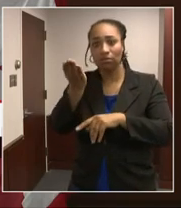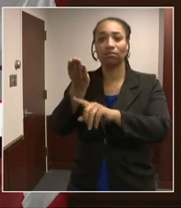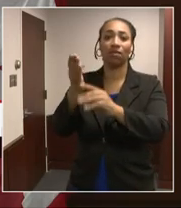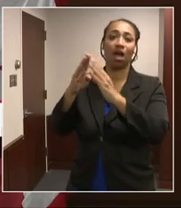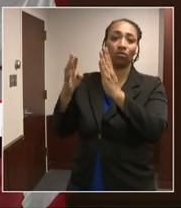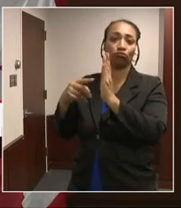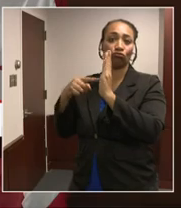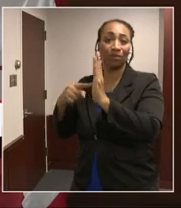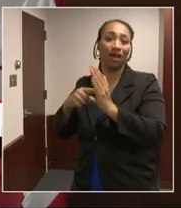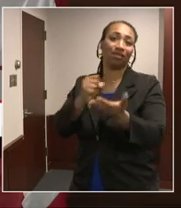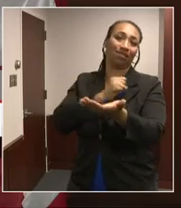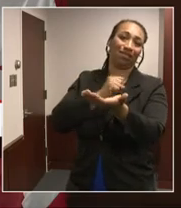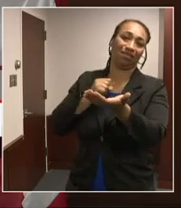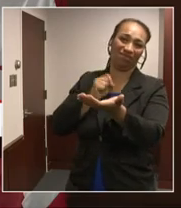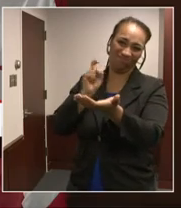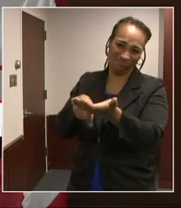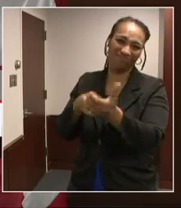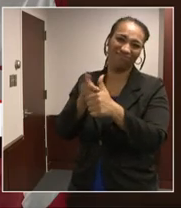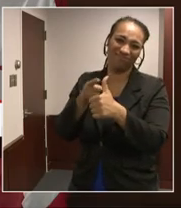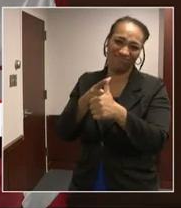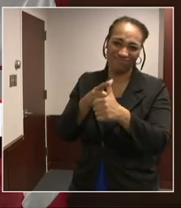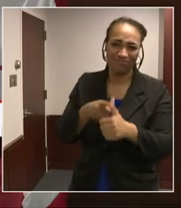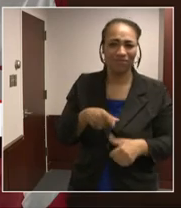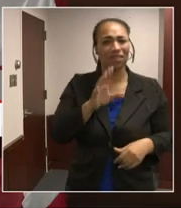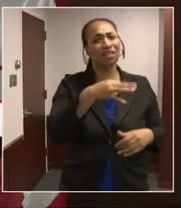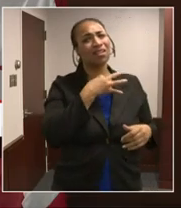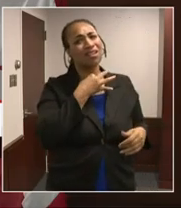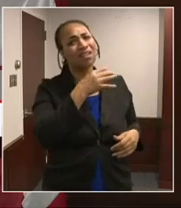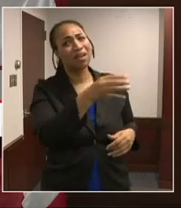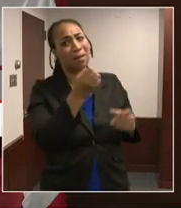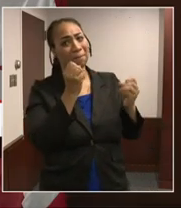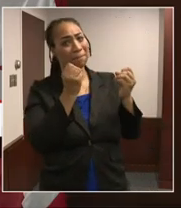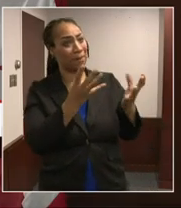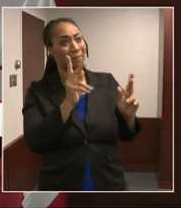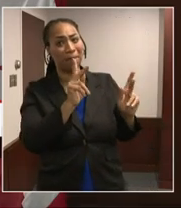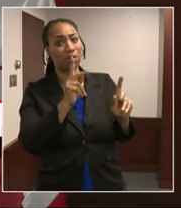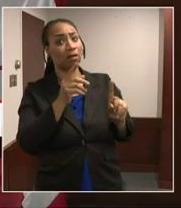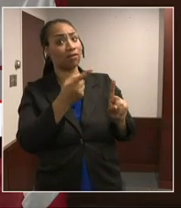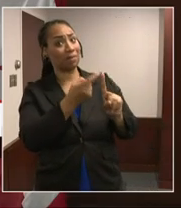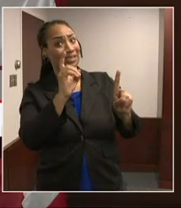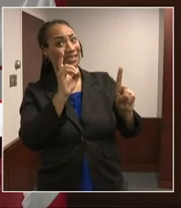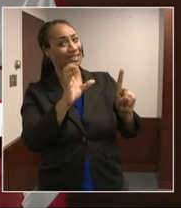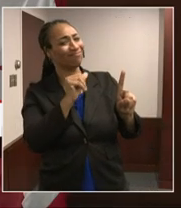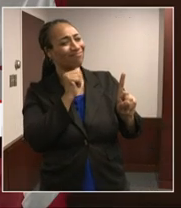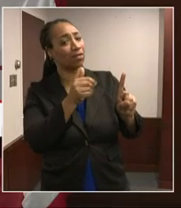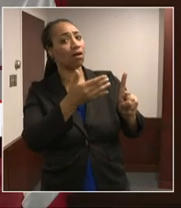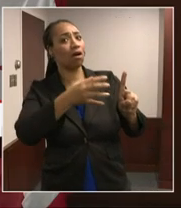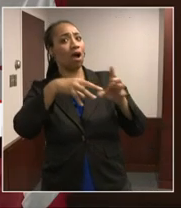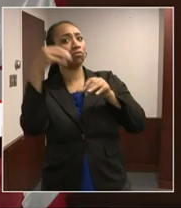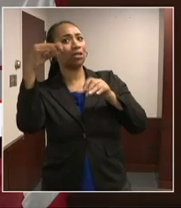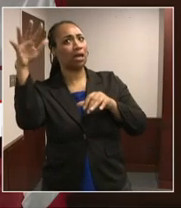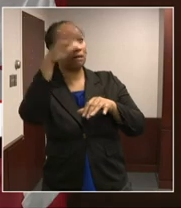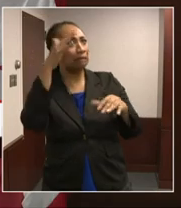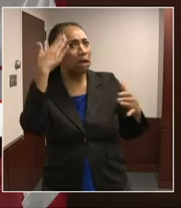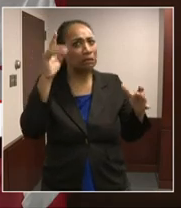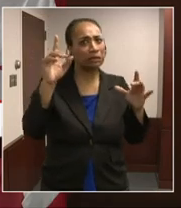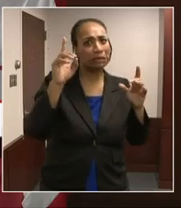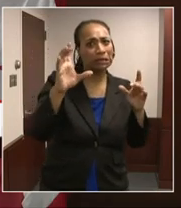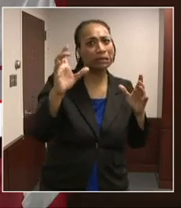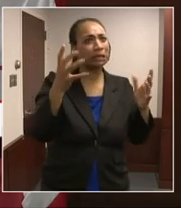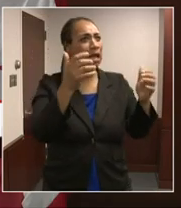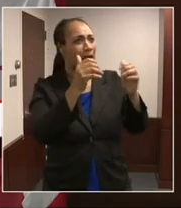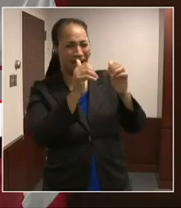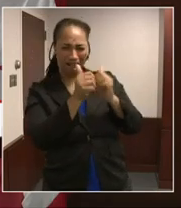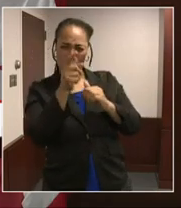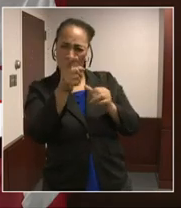got public works, you have the education. I mean, everything that you guys do, there's a lot to it. Of course,